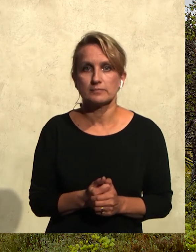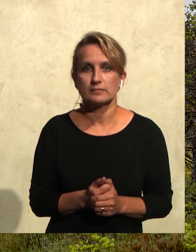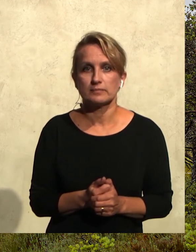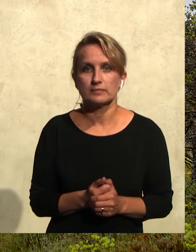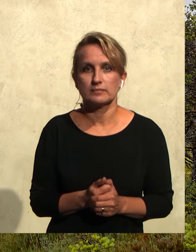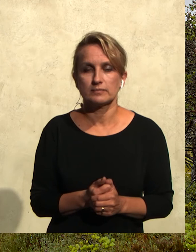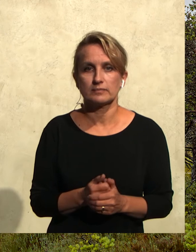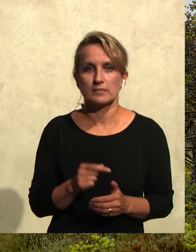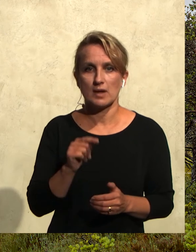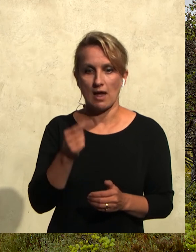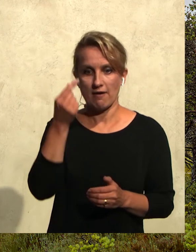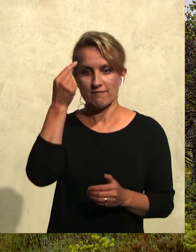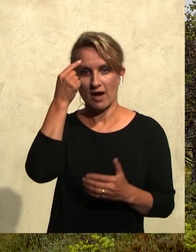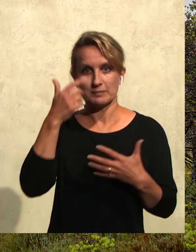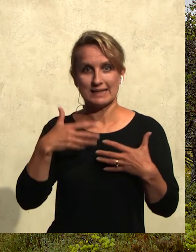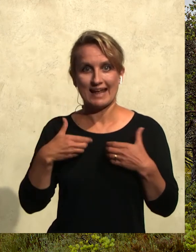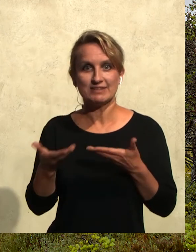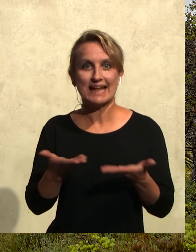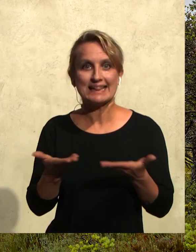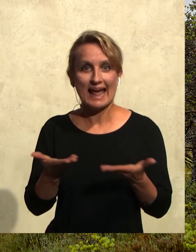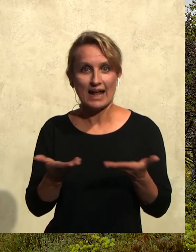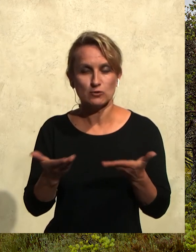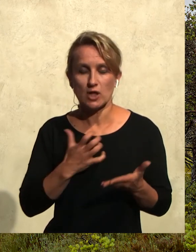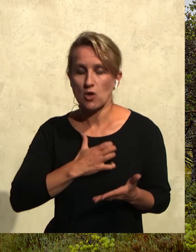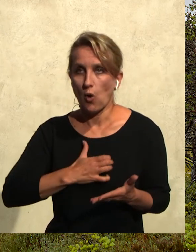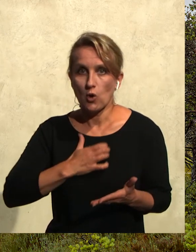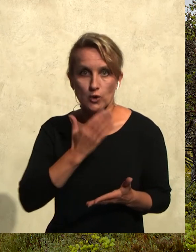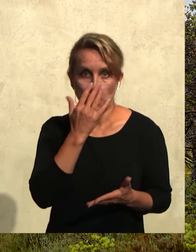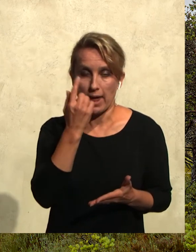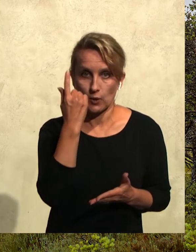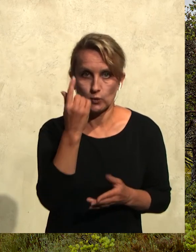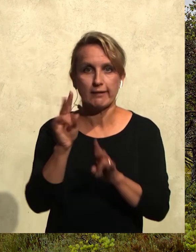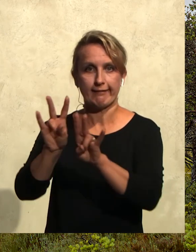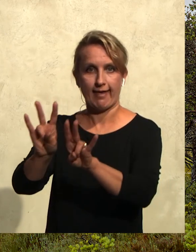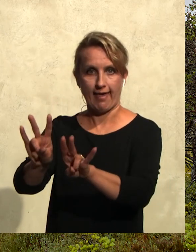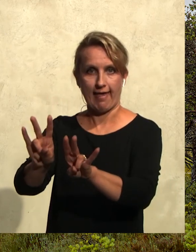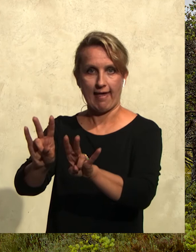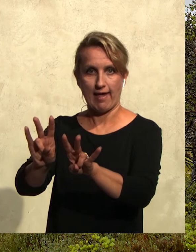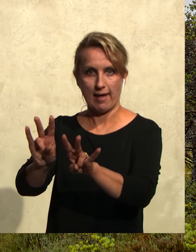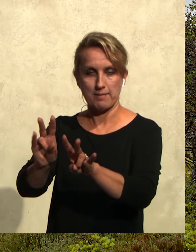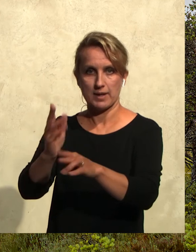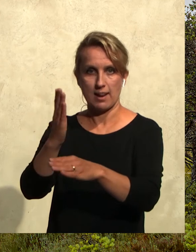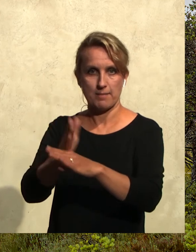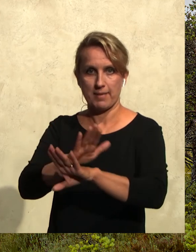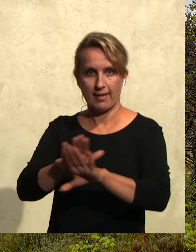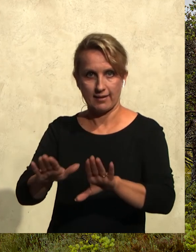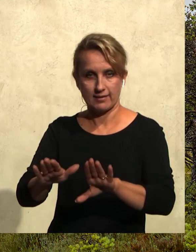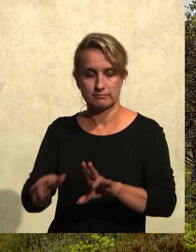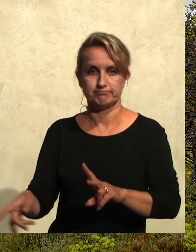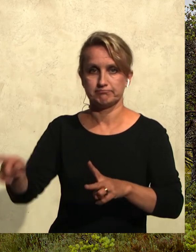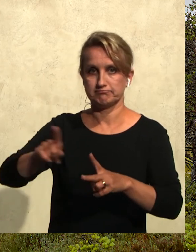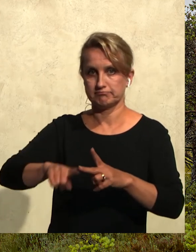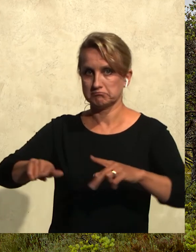digital platforms and telemedicine, increased focus, as was mentioned by the Undersecretary,